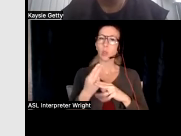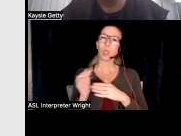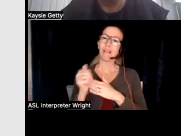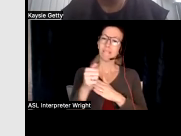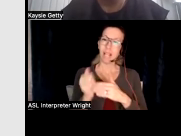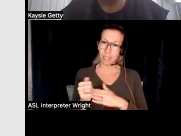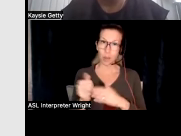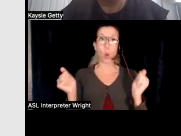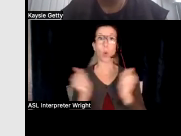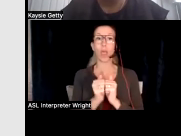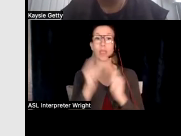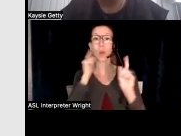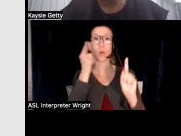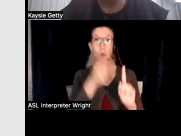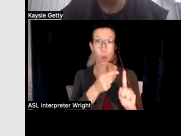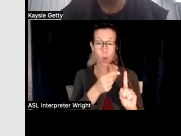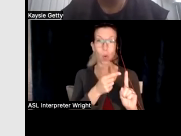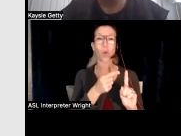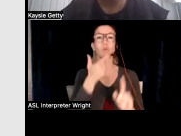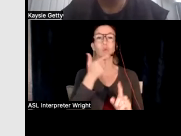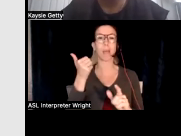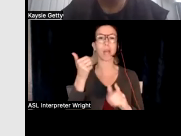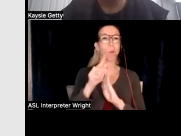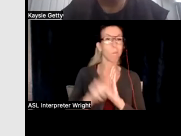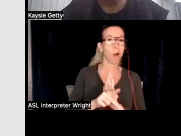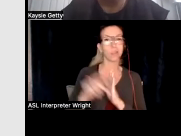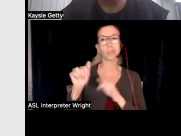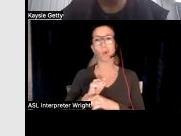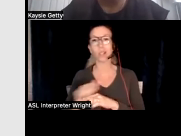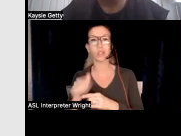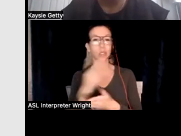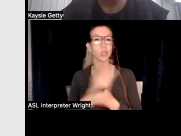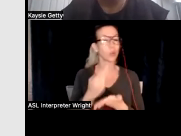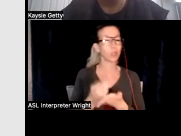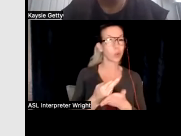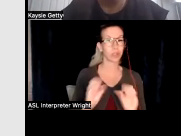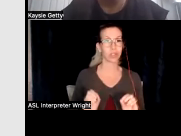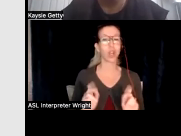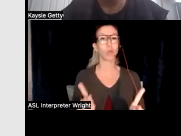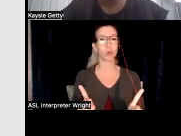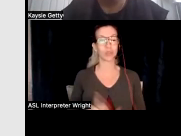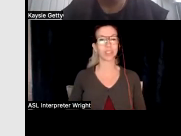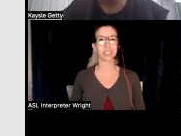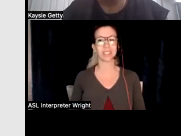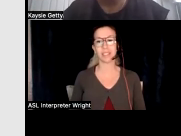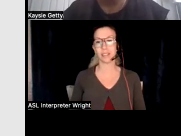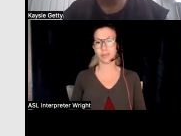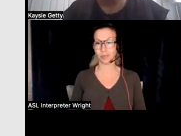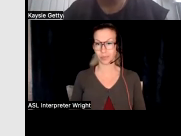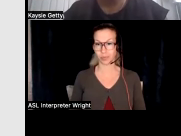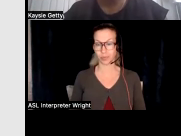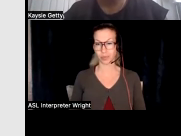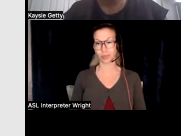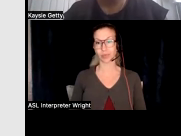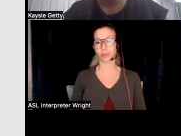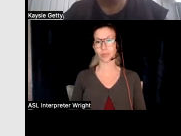all with a goal of getting to better policies, practices, those resources and opportunities for young people. And I just wanted to note, Francie, we